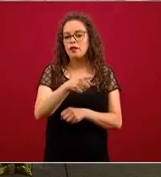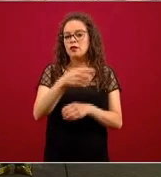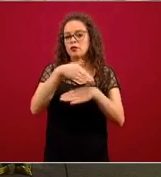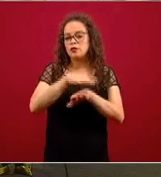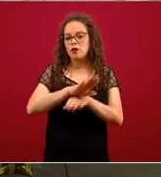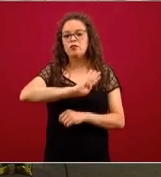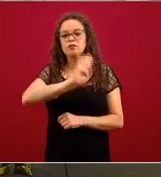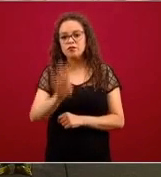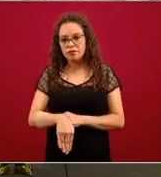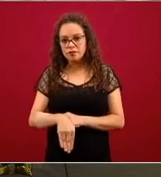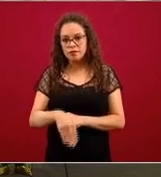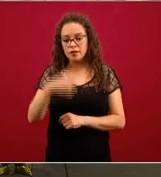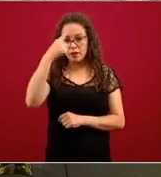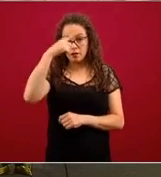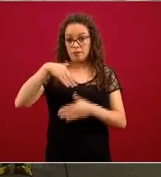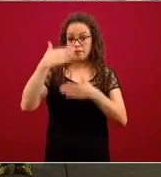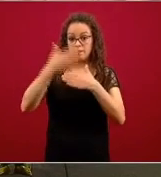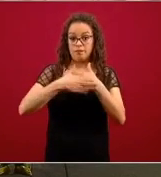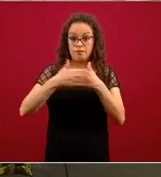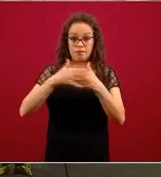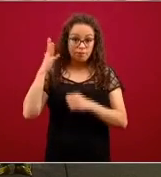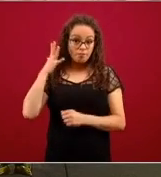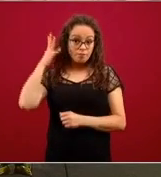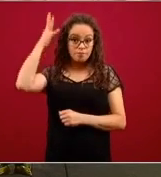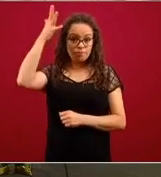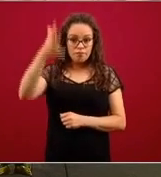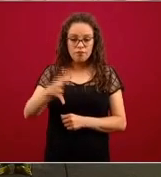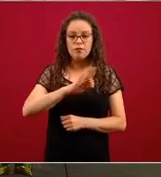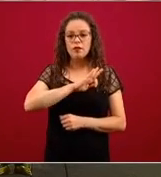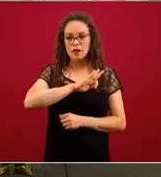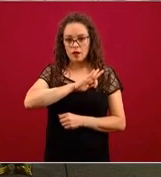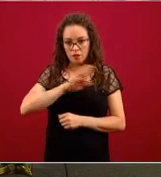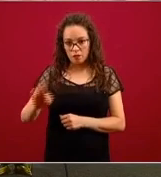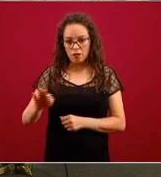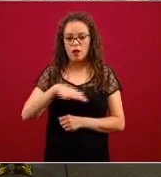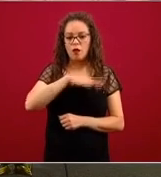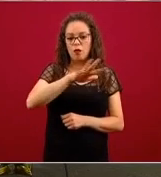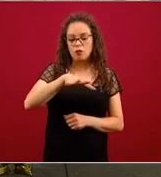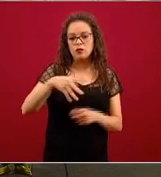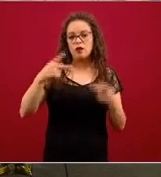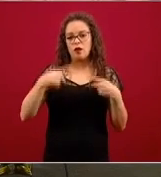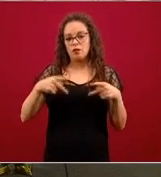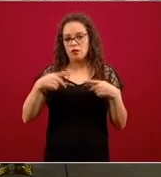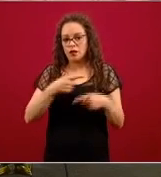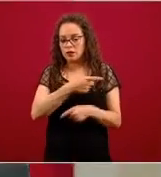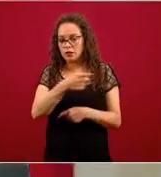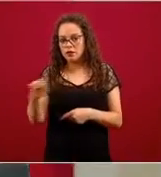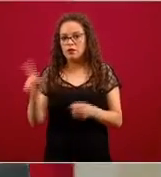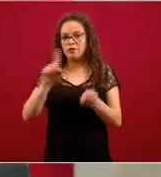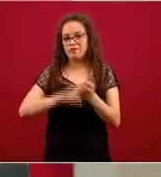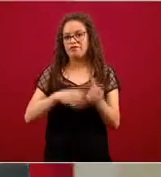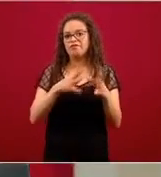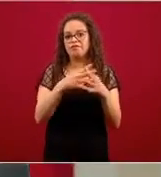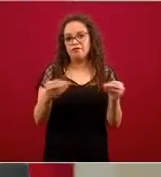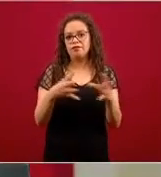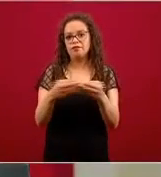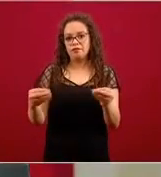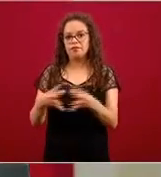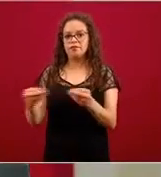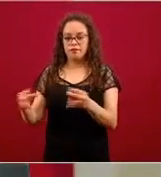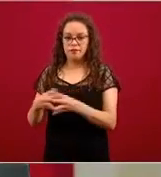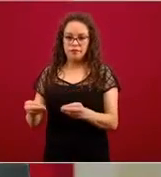forensic investigations, and we might need those remains to do so. Or perhaps when people are searching for